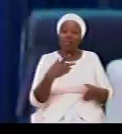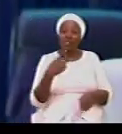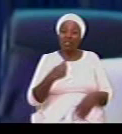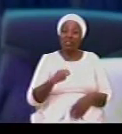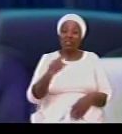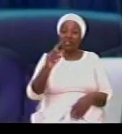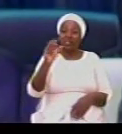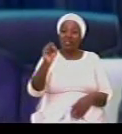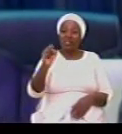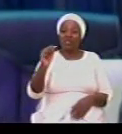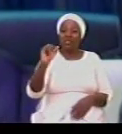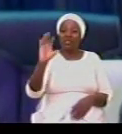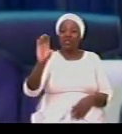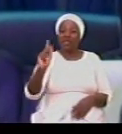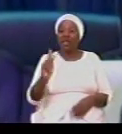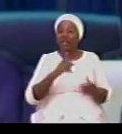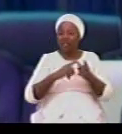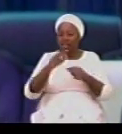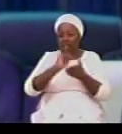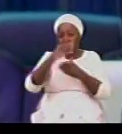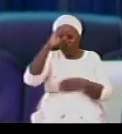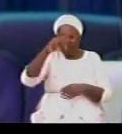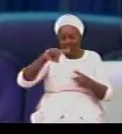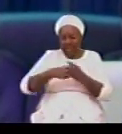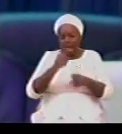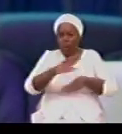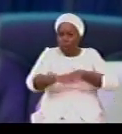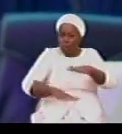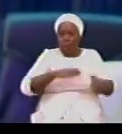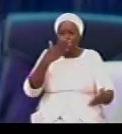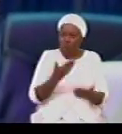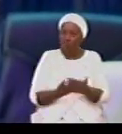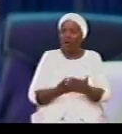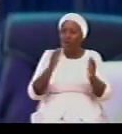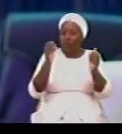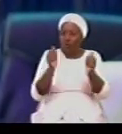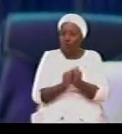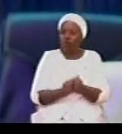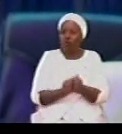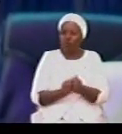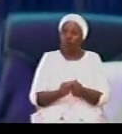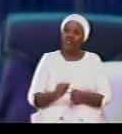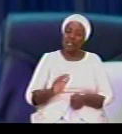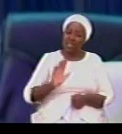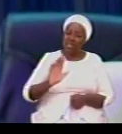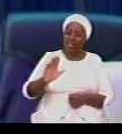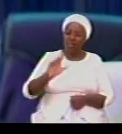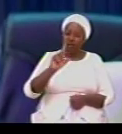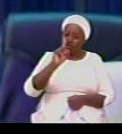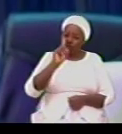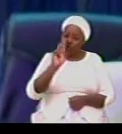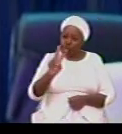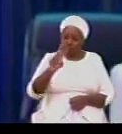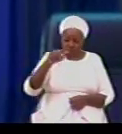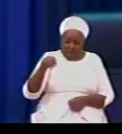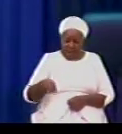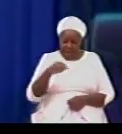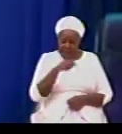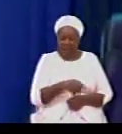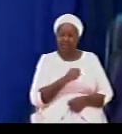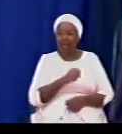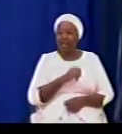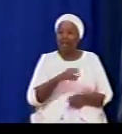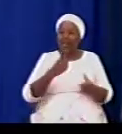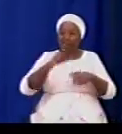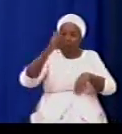with his 2 feet, bone everywhere now. And the miracle had been done. Let me come back